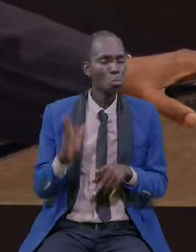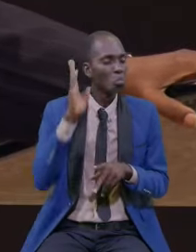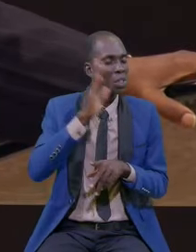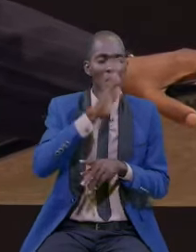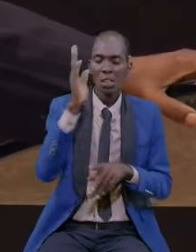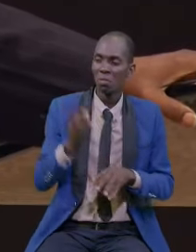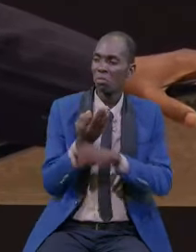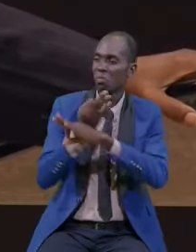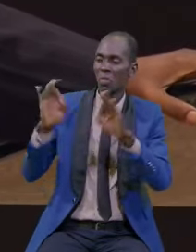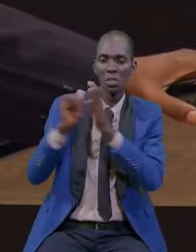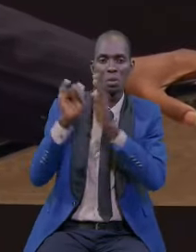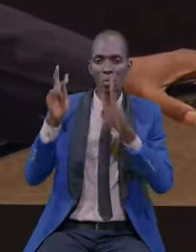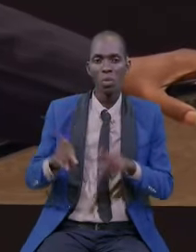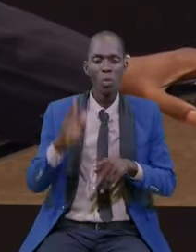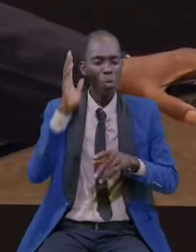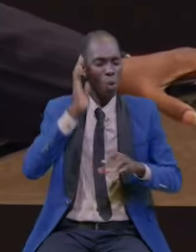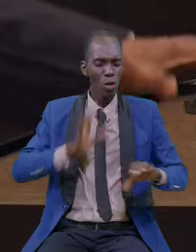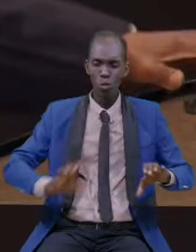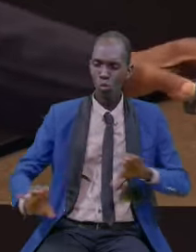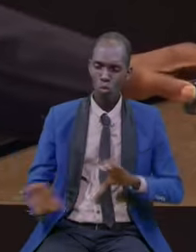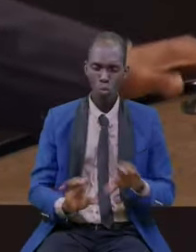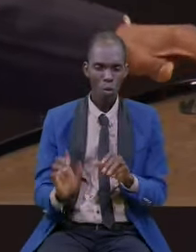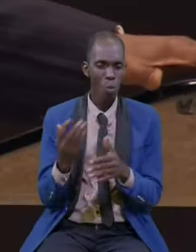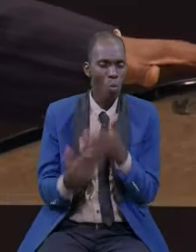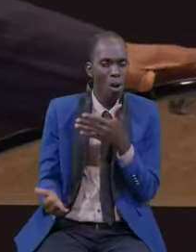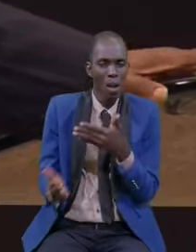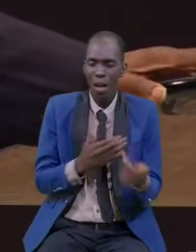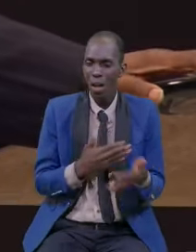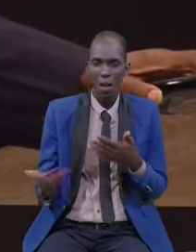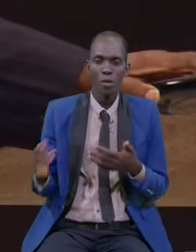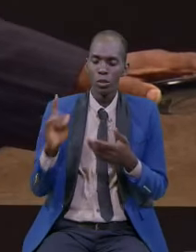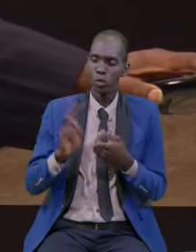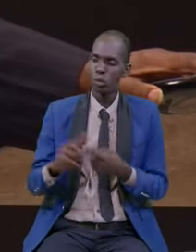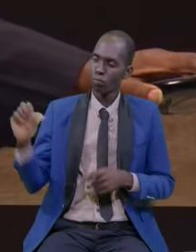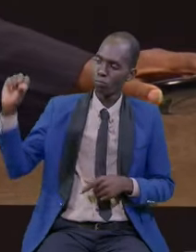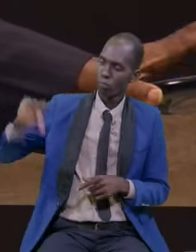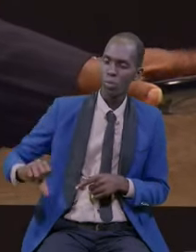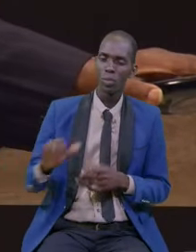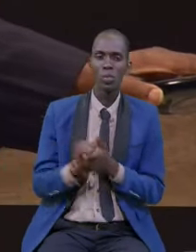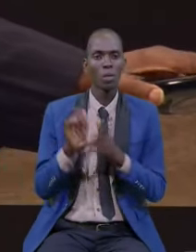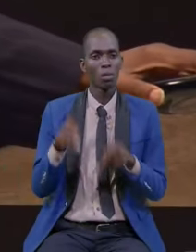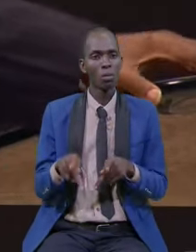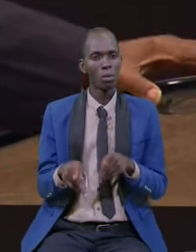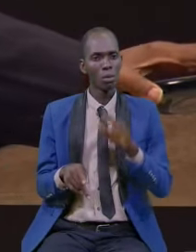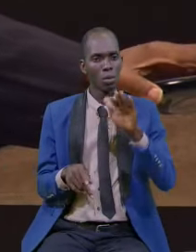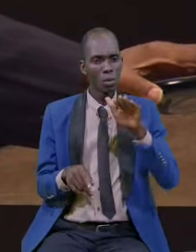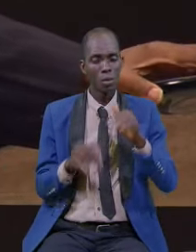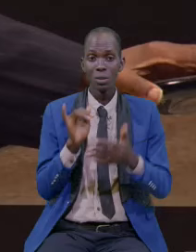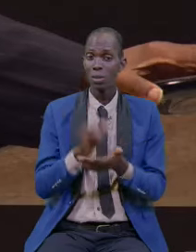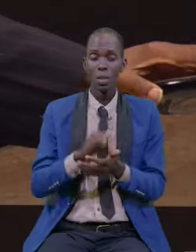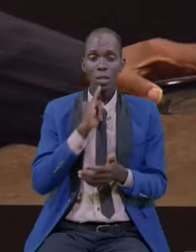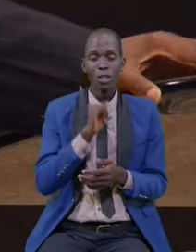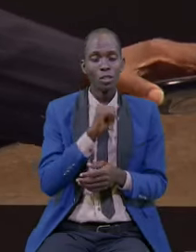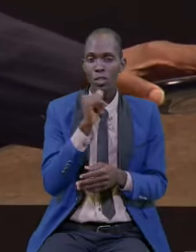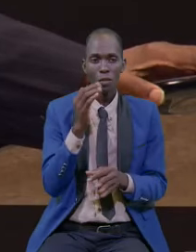other fellow so that he will get everything he wants. That's not faith. Those who struggle,